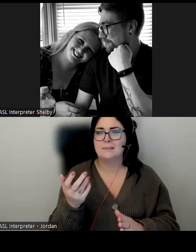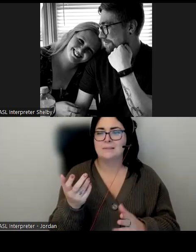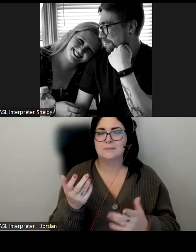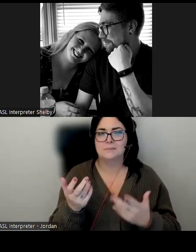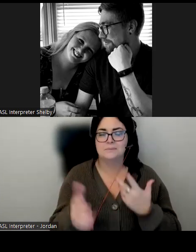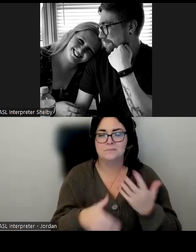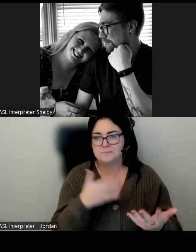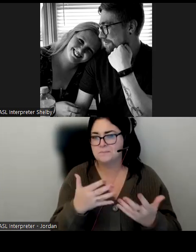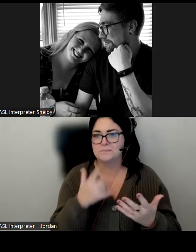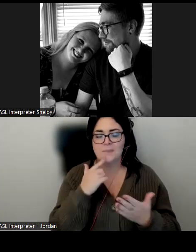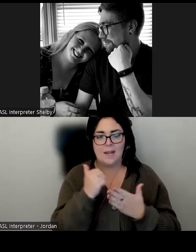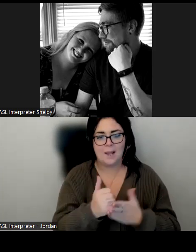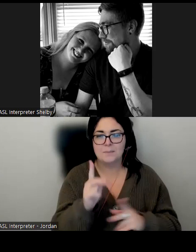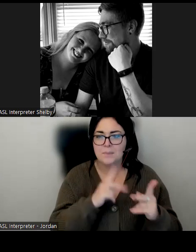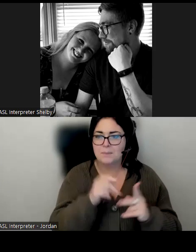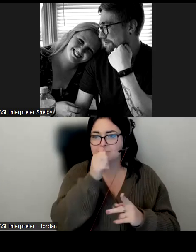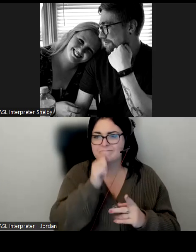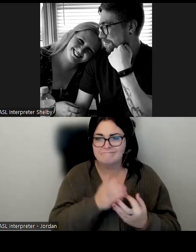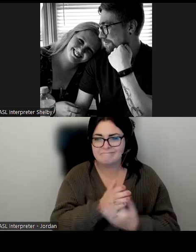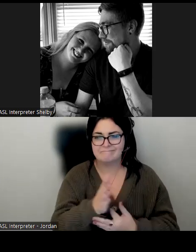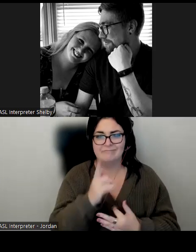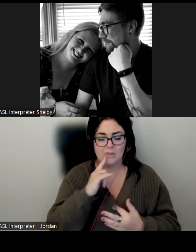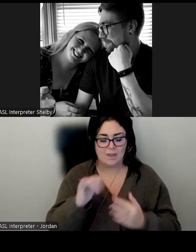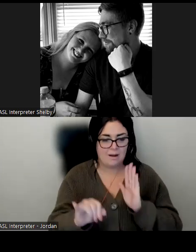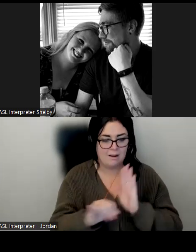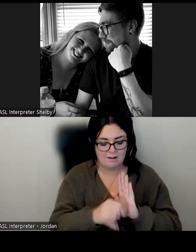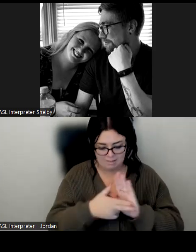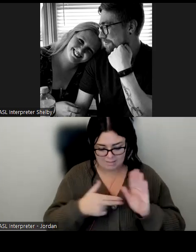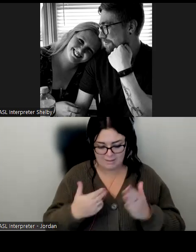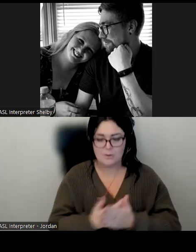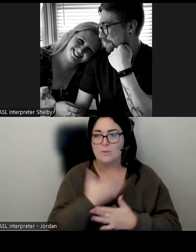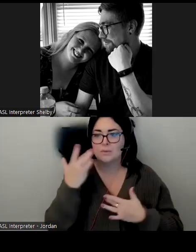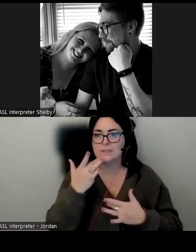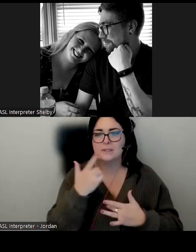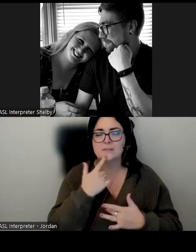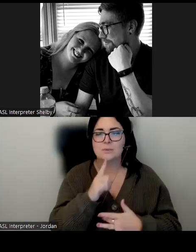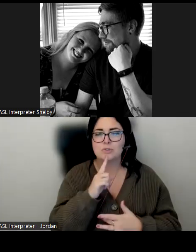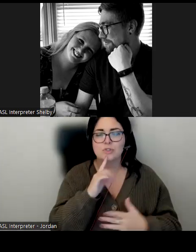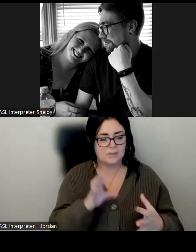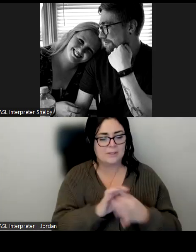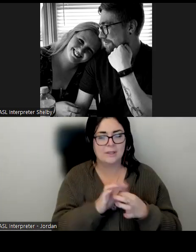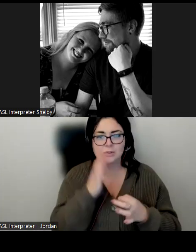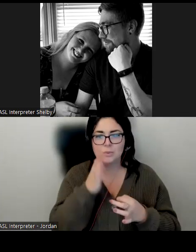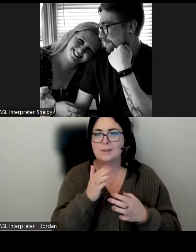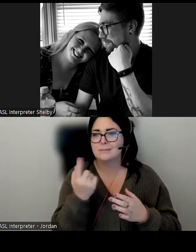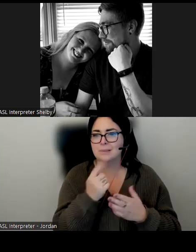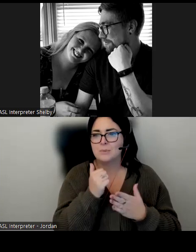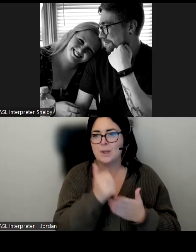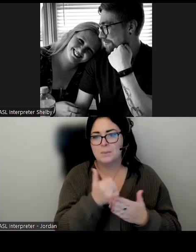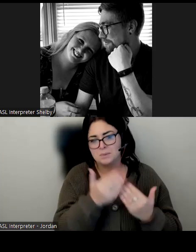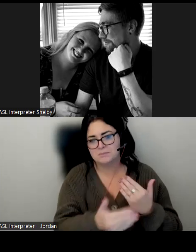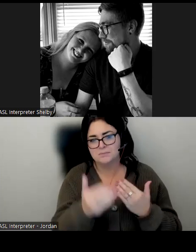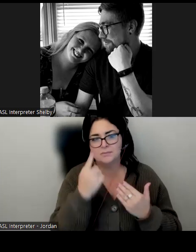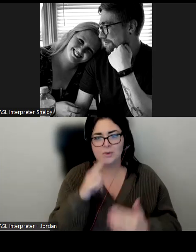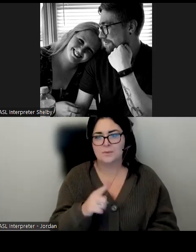people a lot with their coping and how they manage that. So I'm sure that connection will get made. And, you're absolutely right.